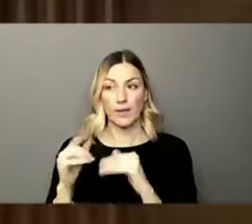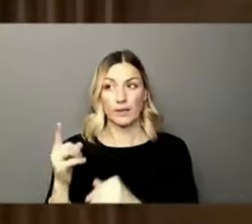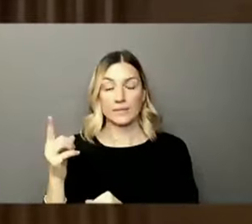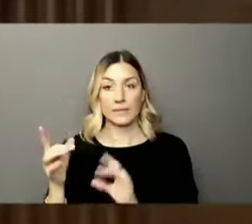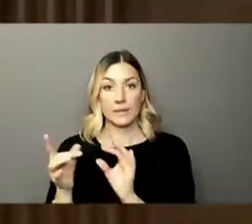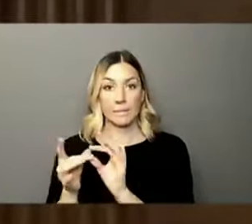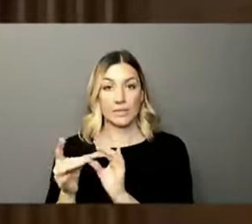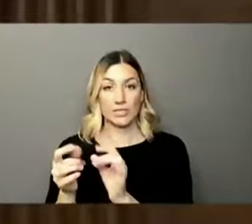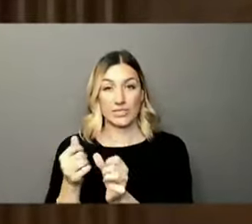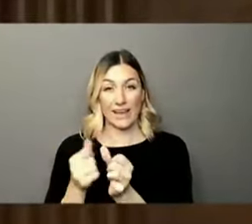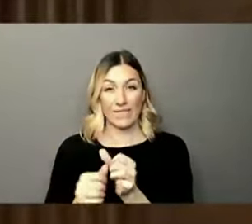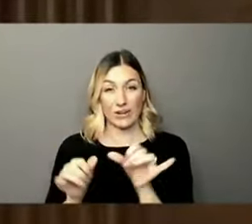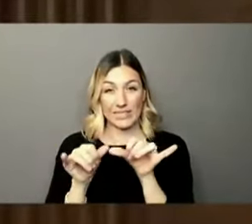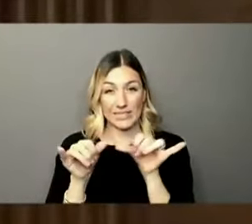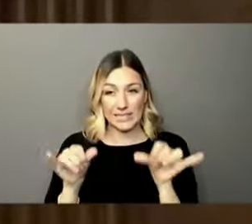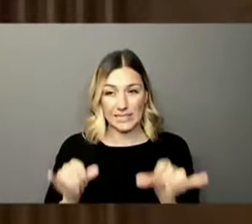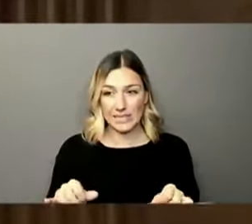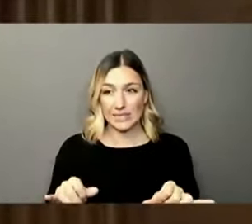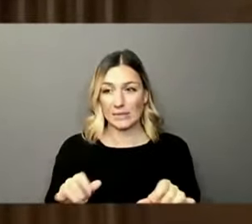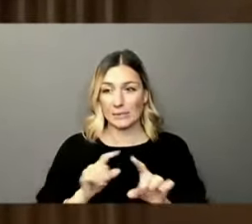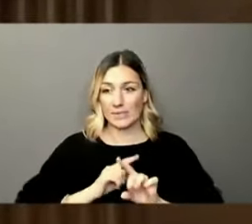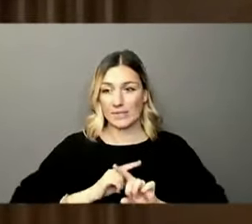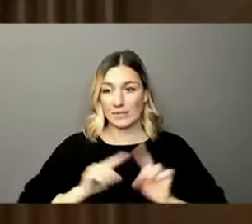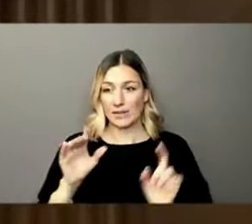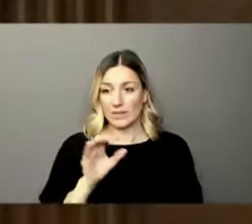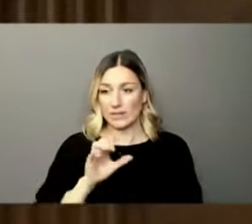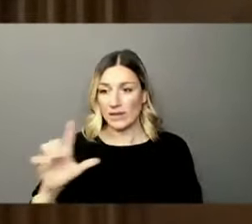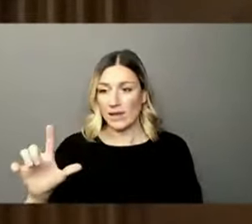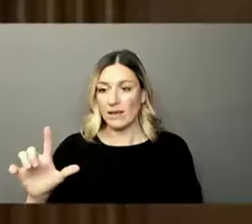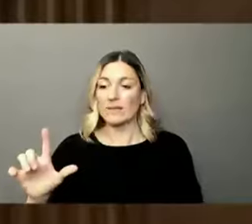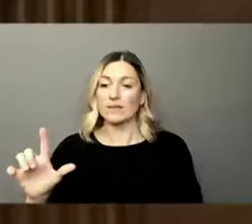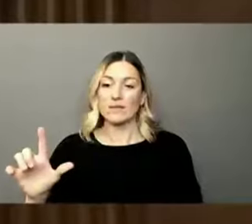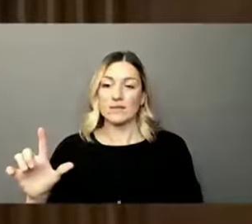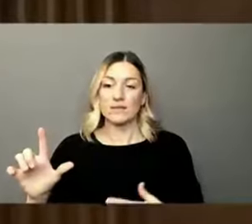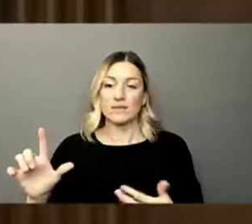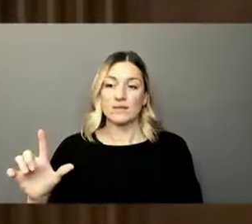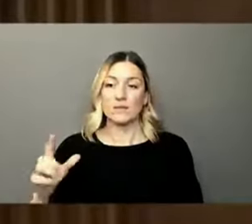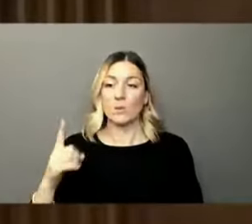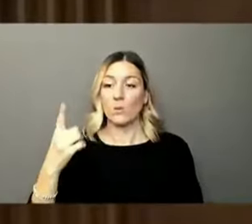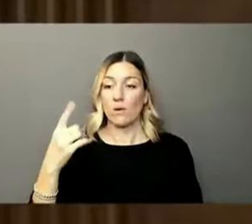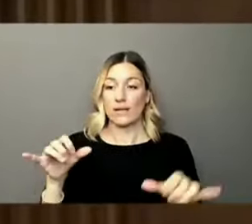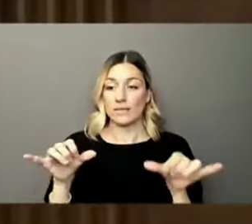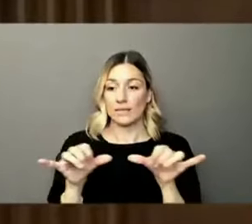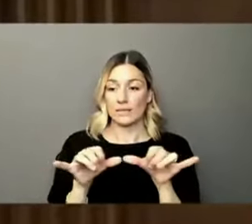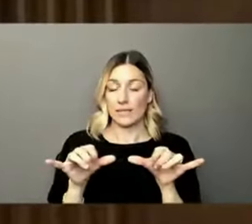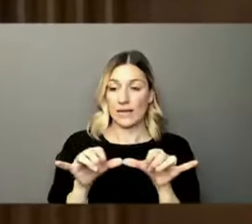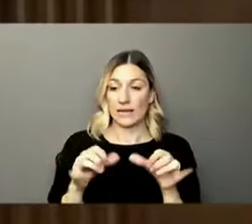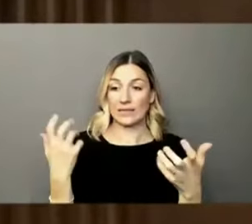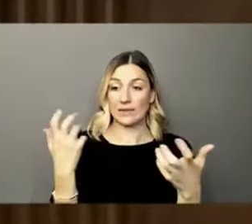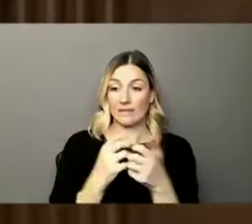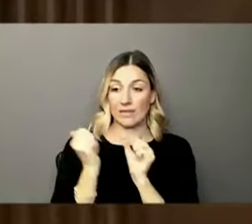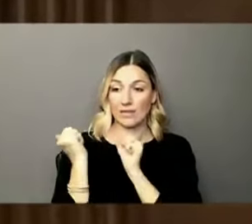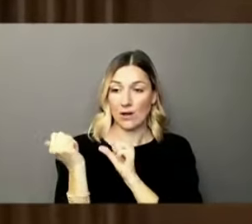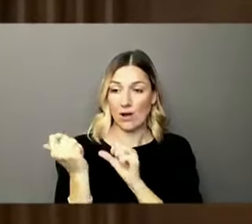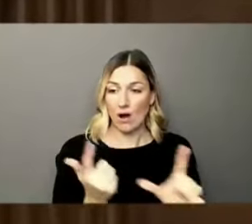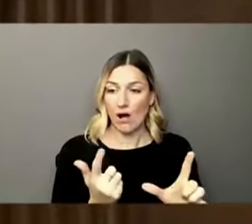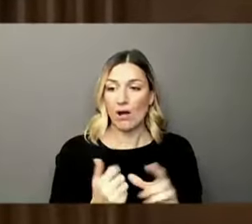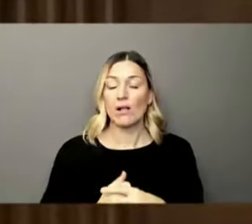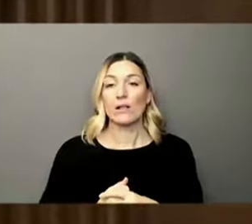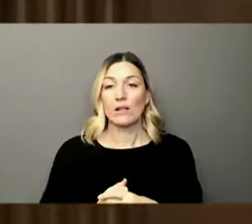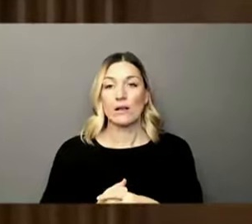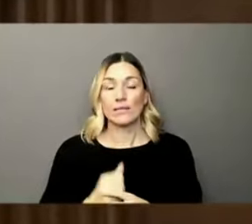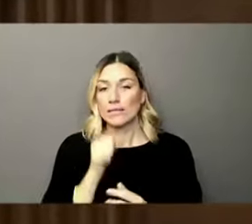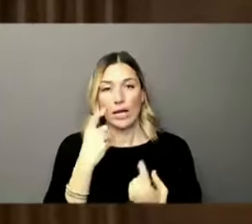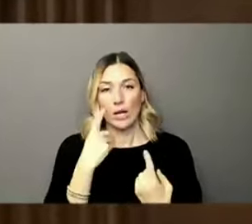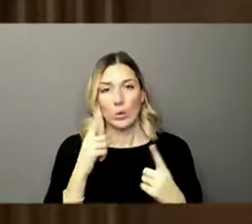organ system. All different cells are involved, and so trying to come up with a one-size-fits-all is not going to work. And so